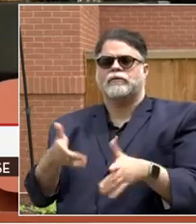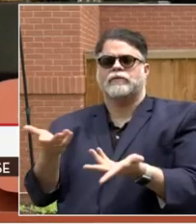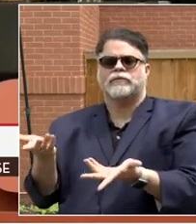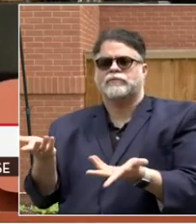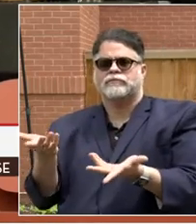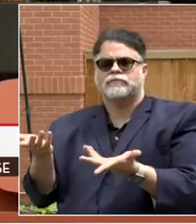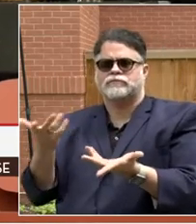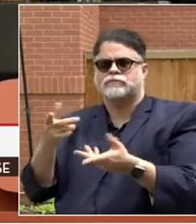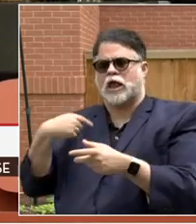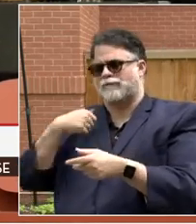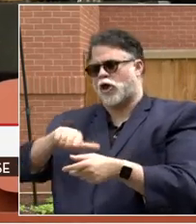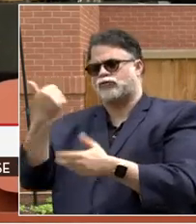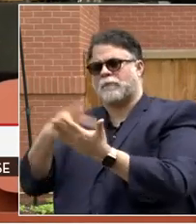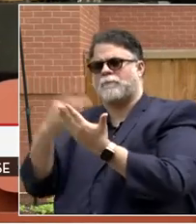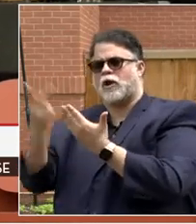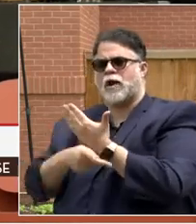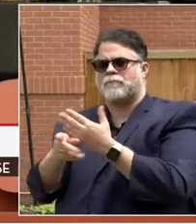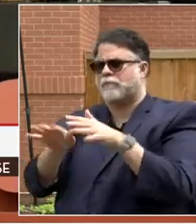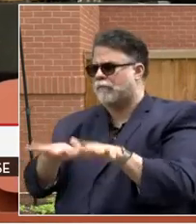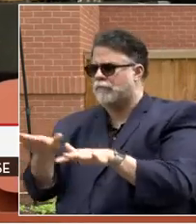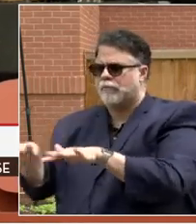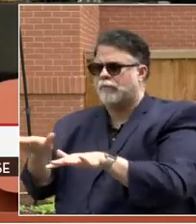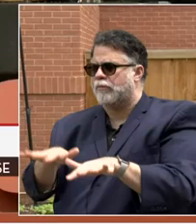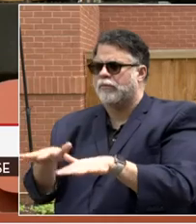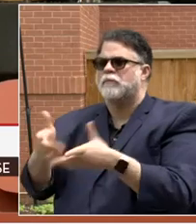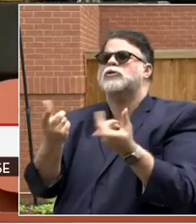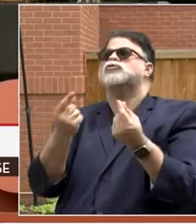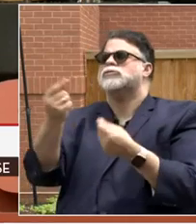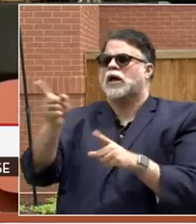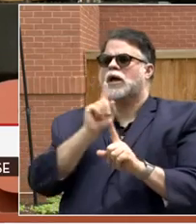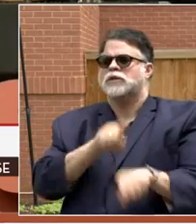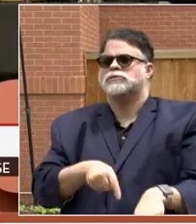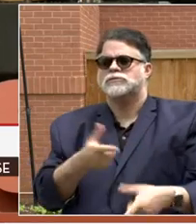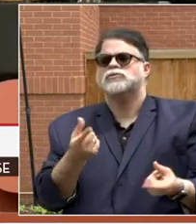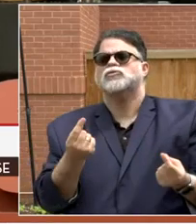office. How do you answer that this event today here is not